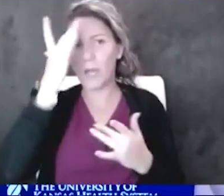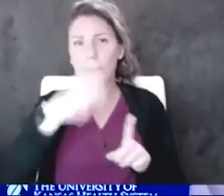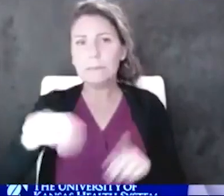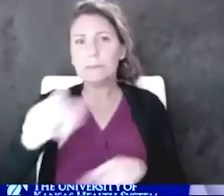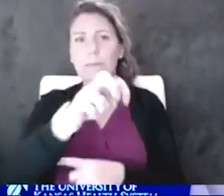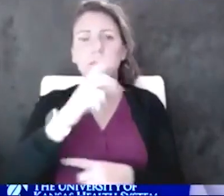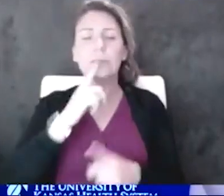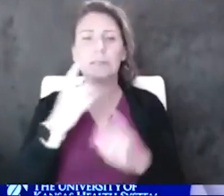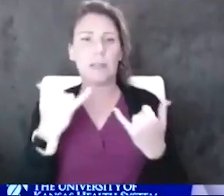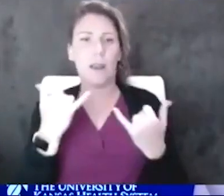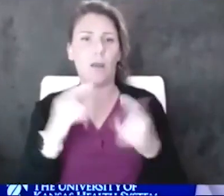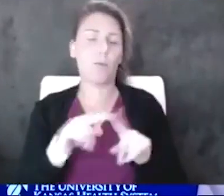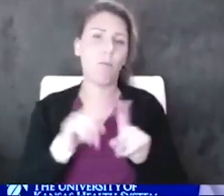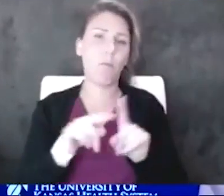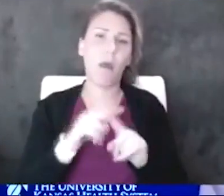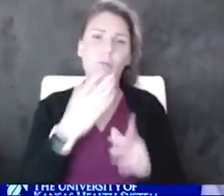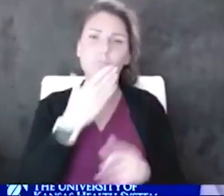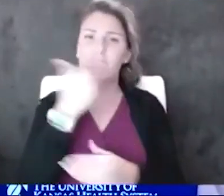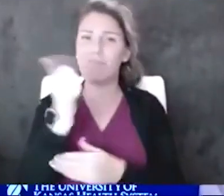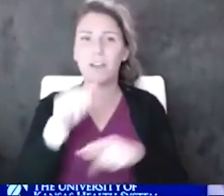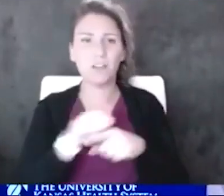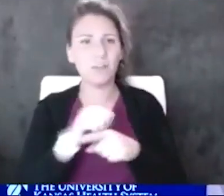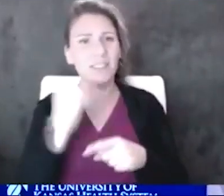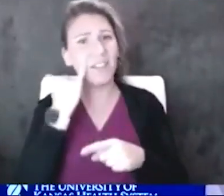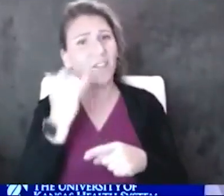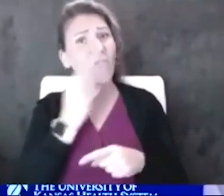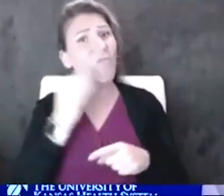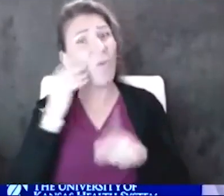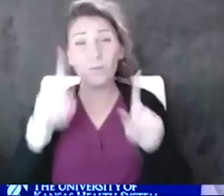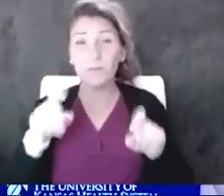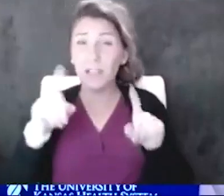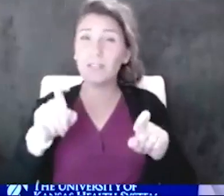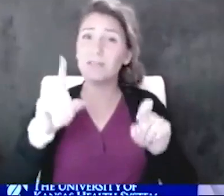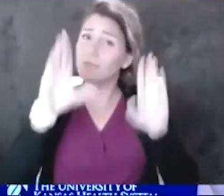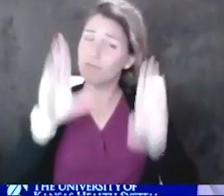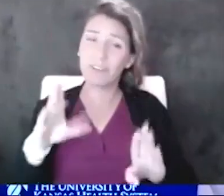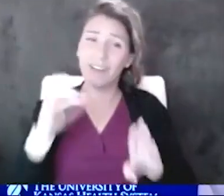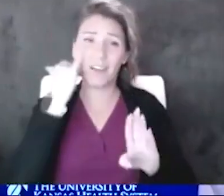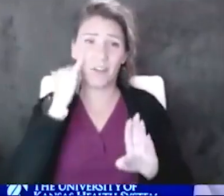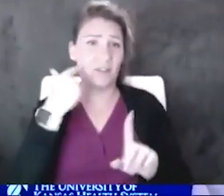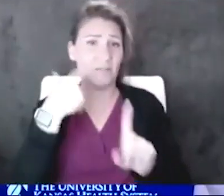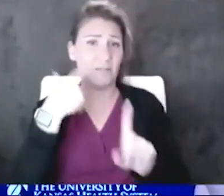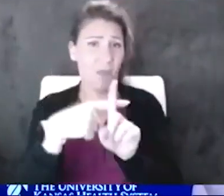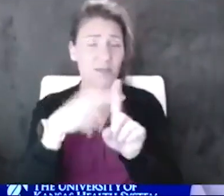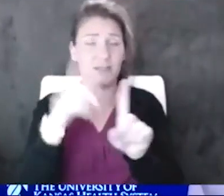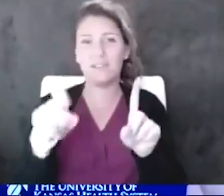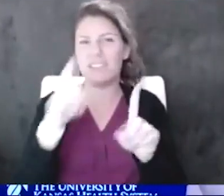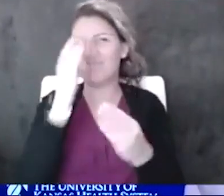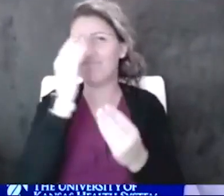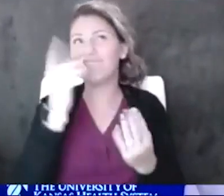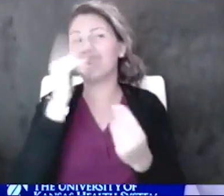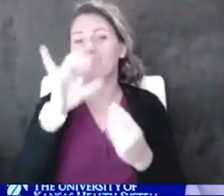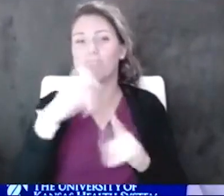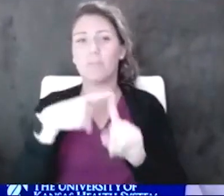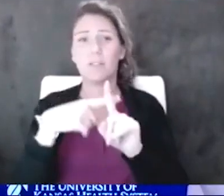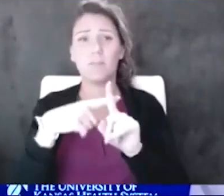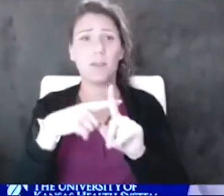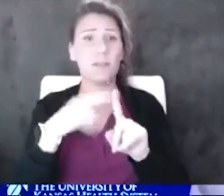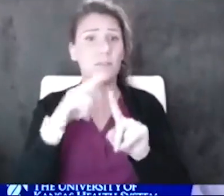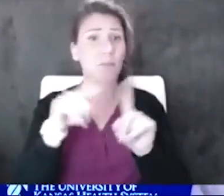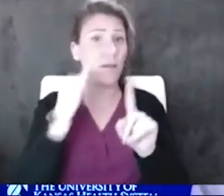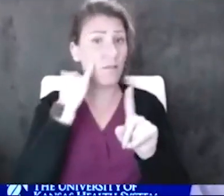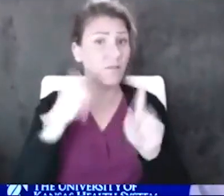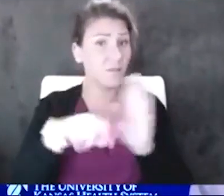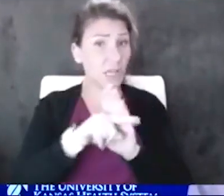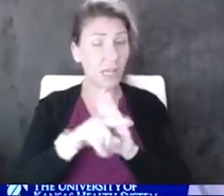be, if you want to do a home test, I think that's great. If it's positive, you absolutely have to consider that a positive. But if it's negative and you are symptomatic, and if